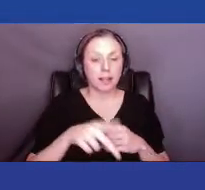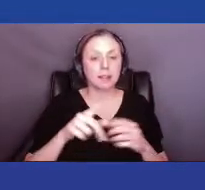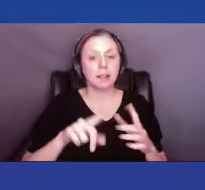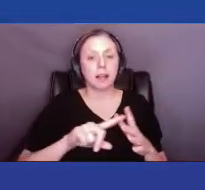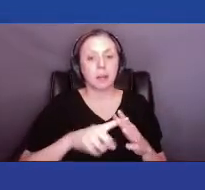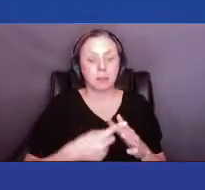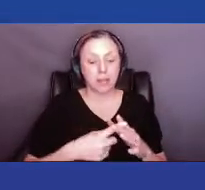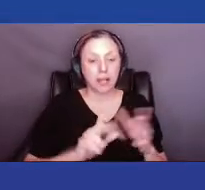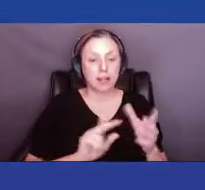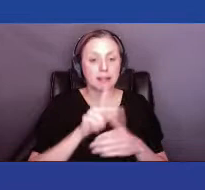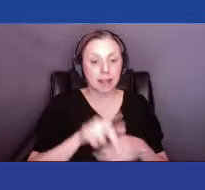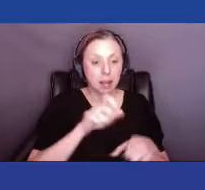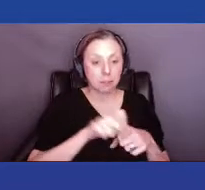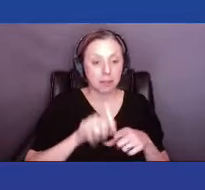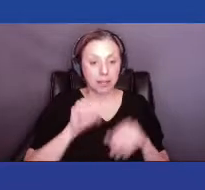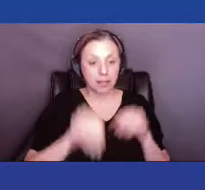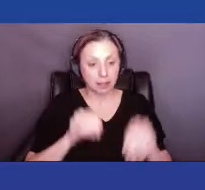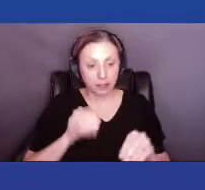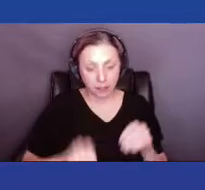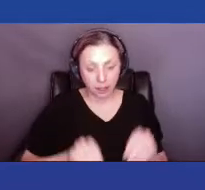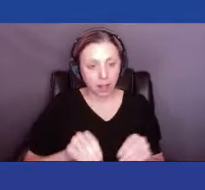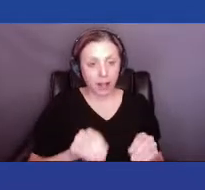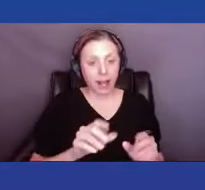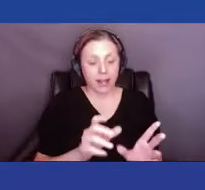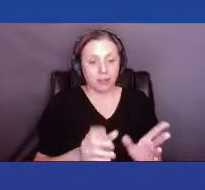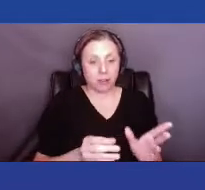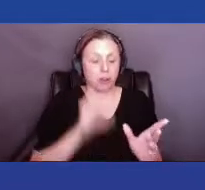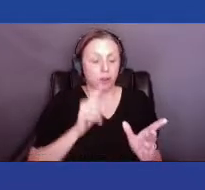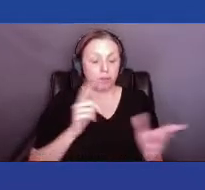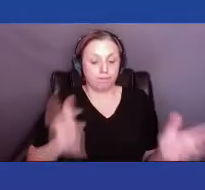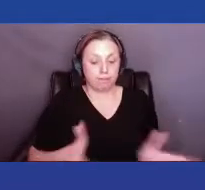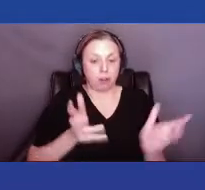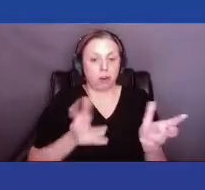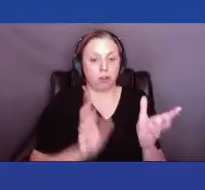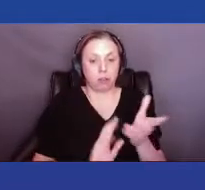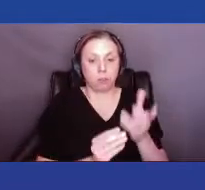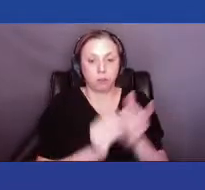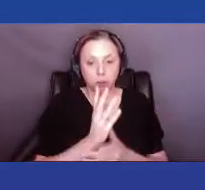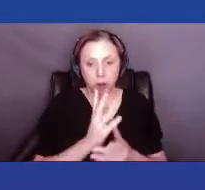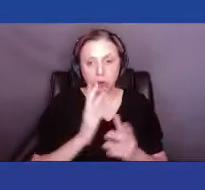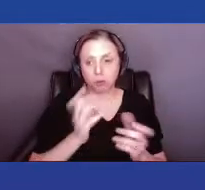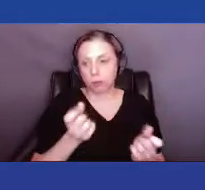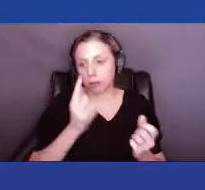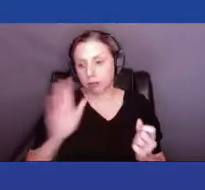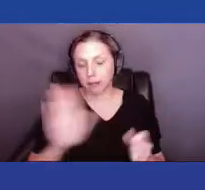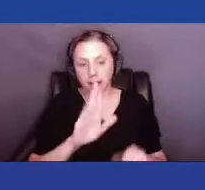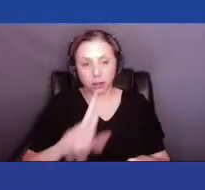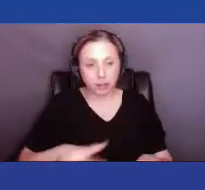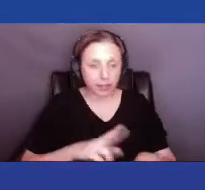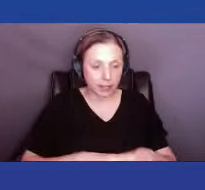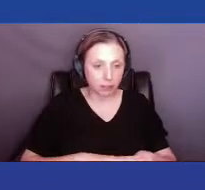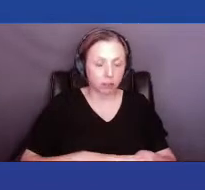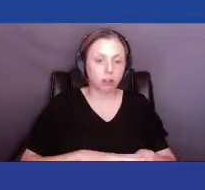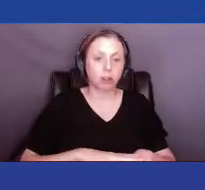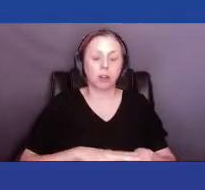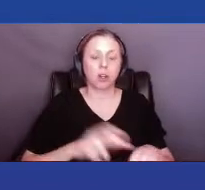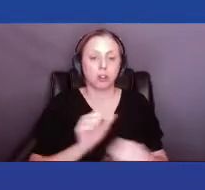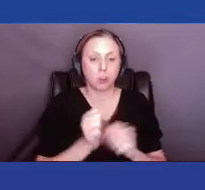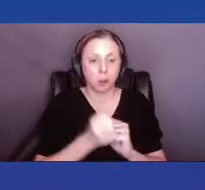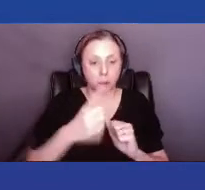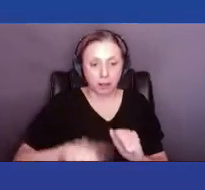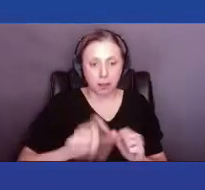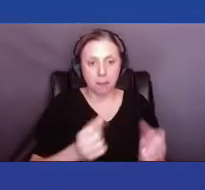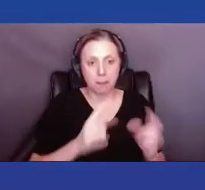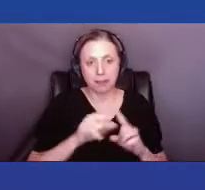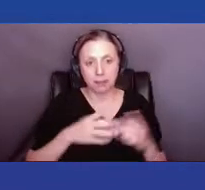grow seedlings and to propagate these plants, to understand their nature, to work with them in various ways. We can go to the next